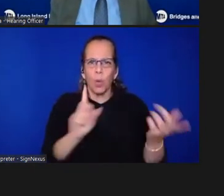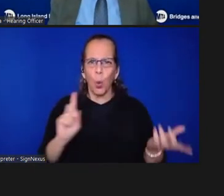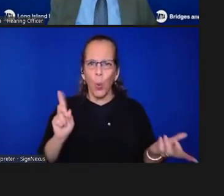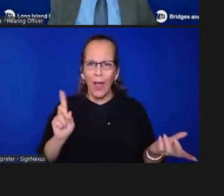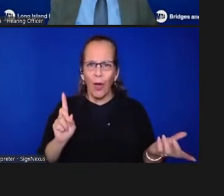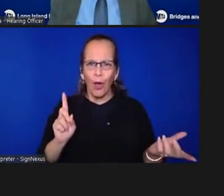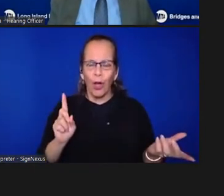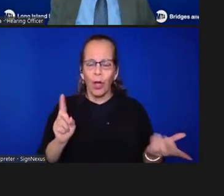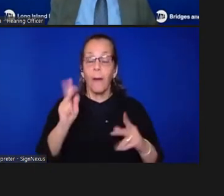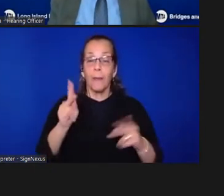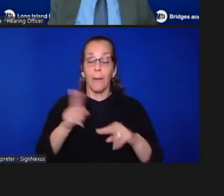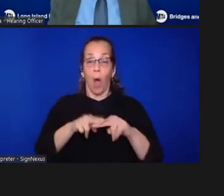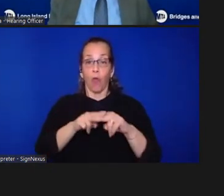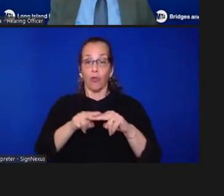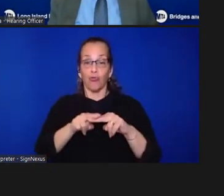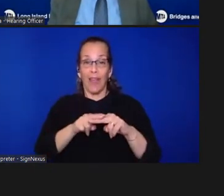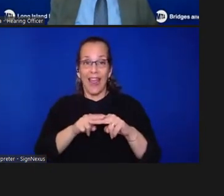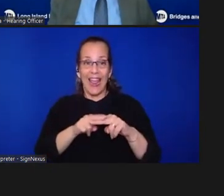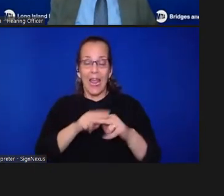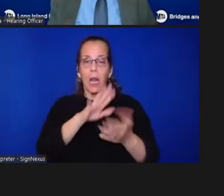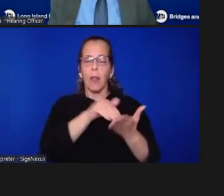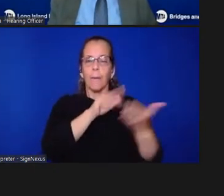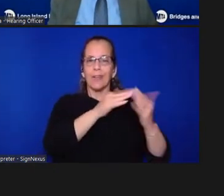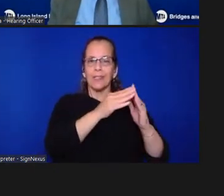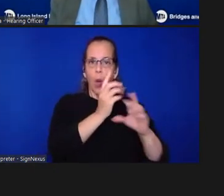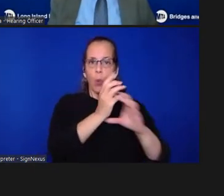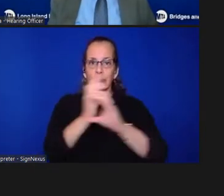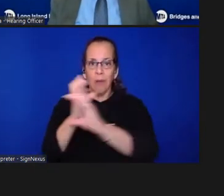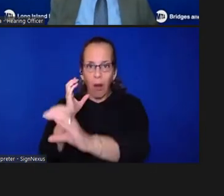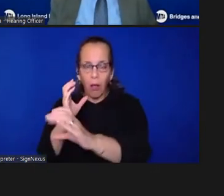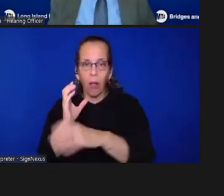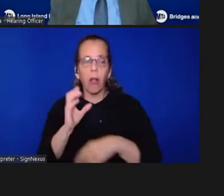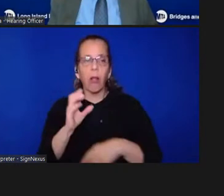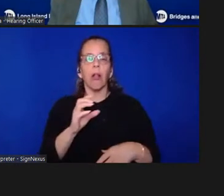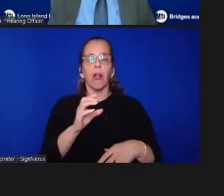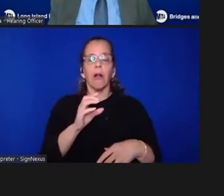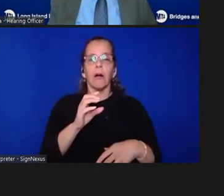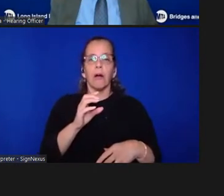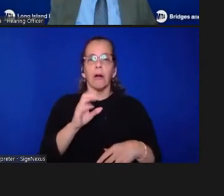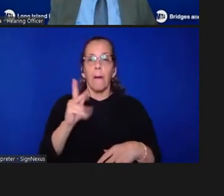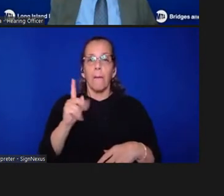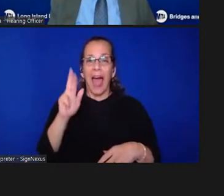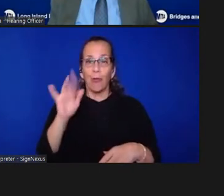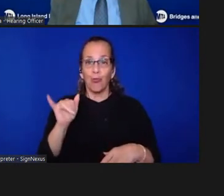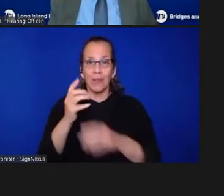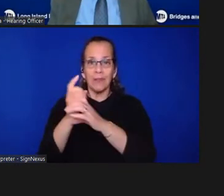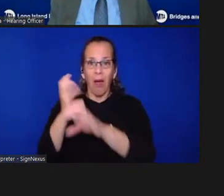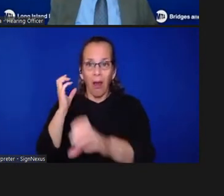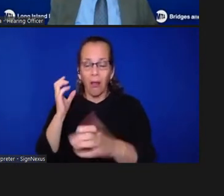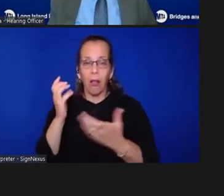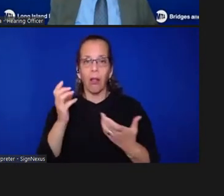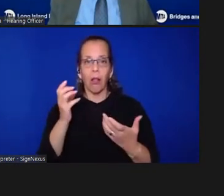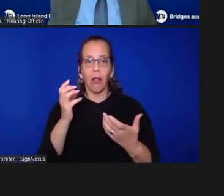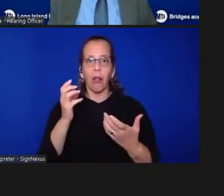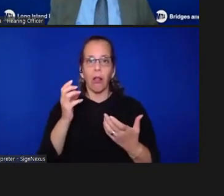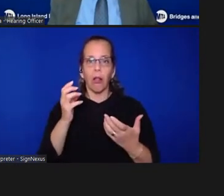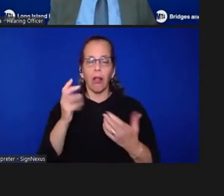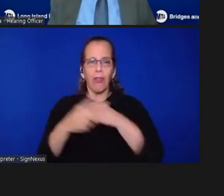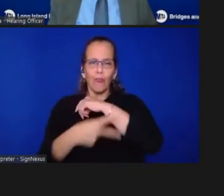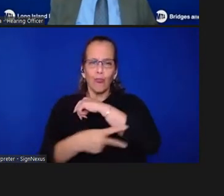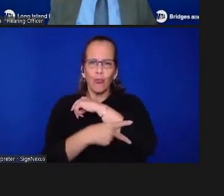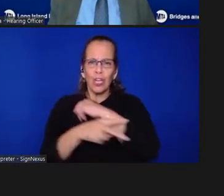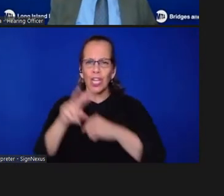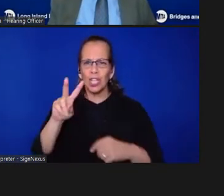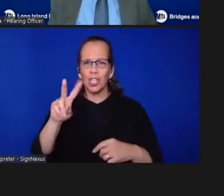and the Battery Tunnel all of these the Verrazano it's a it's unfathomable what you do with all this money I'm just